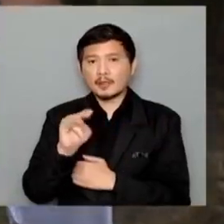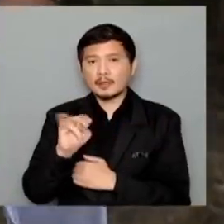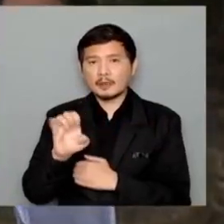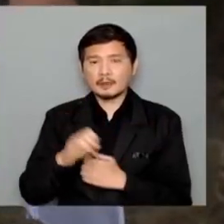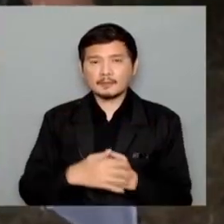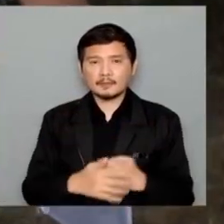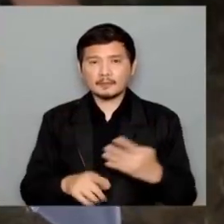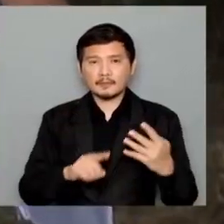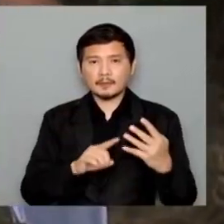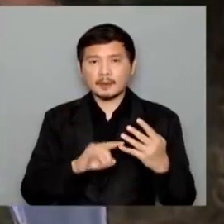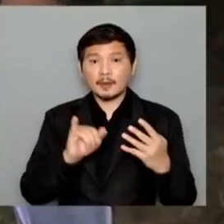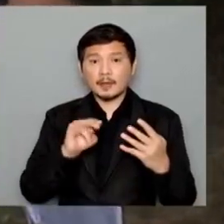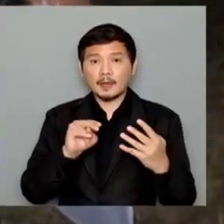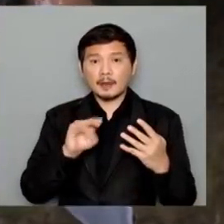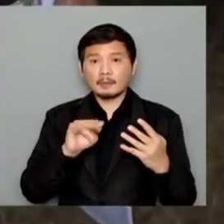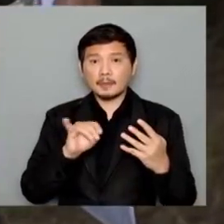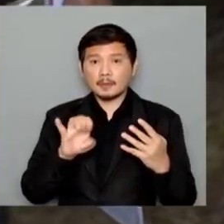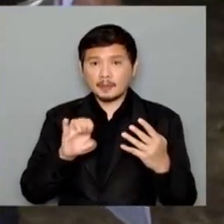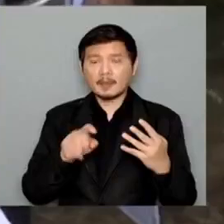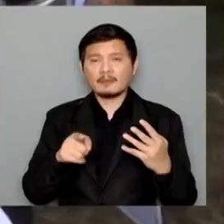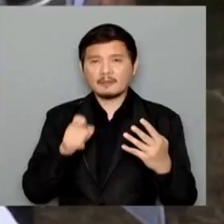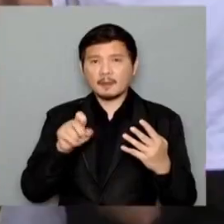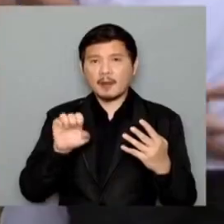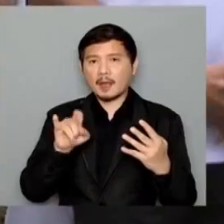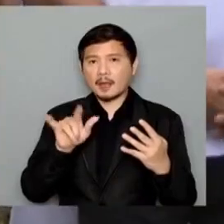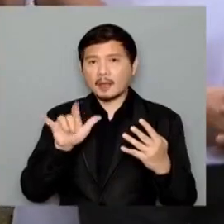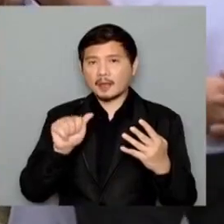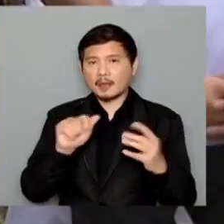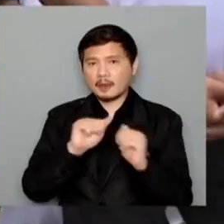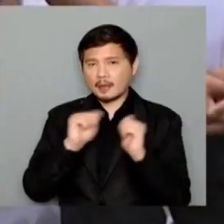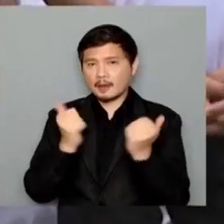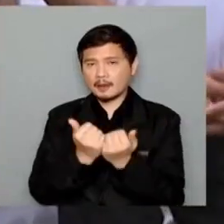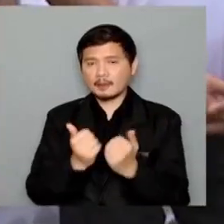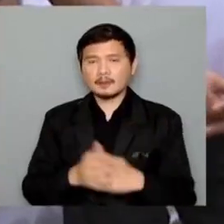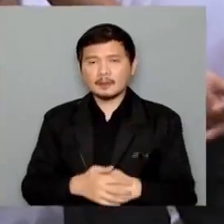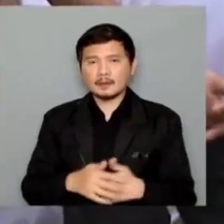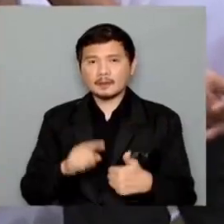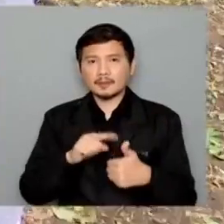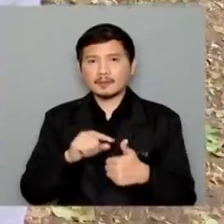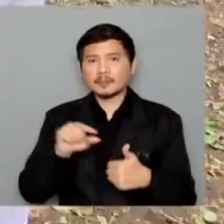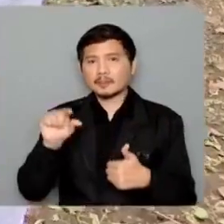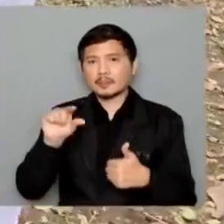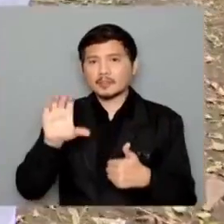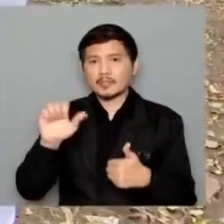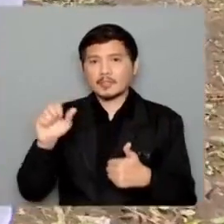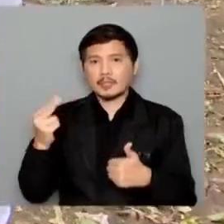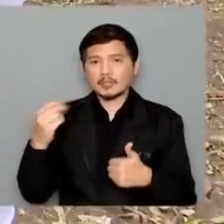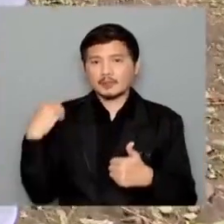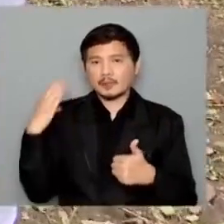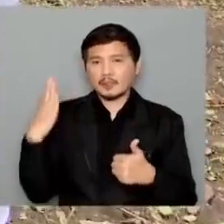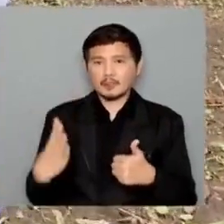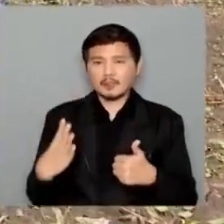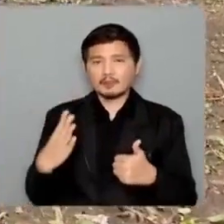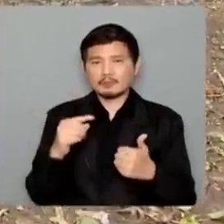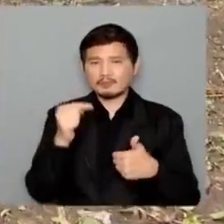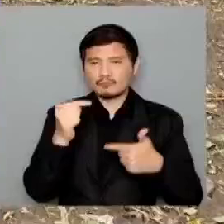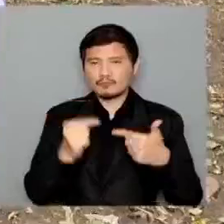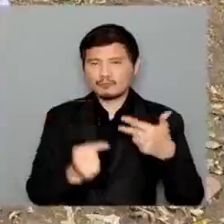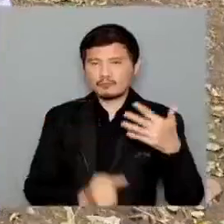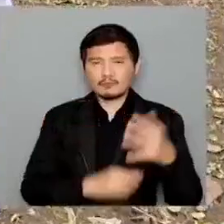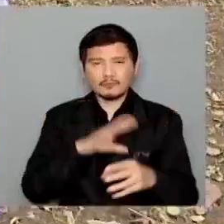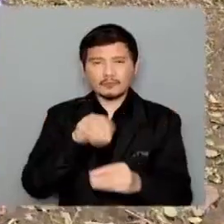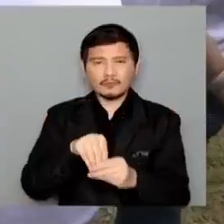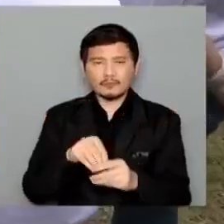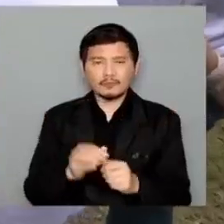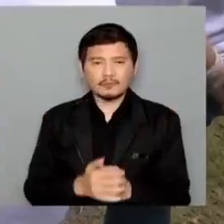Jaime Augusto Zobel de Ayala of Ayala Corporation, and GCash officials. Po natin na ma-break yung lupa